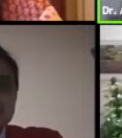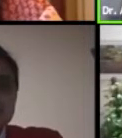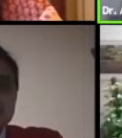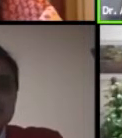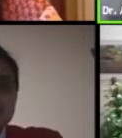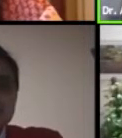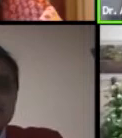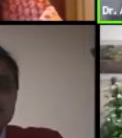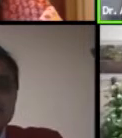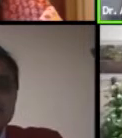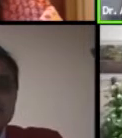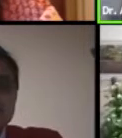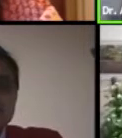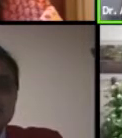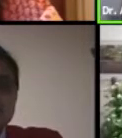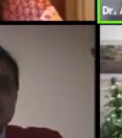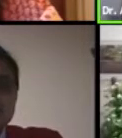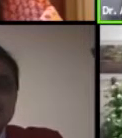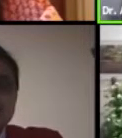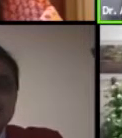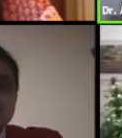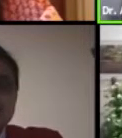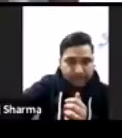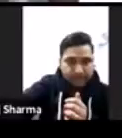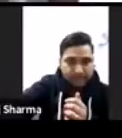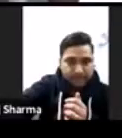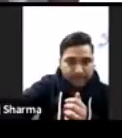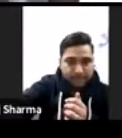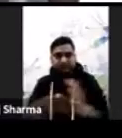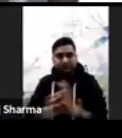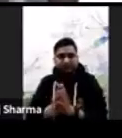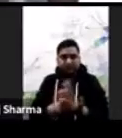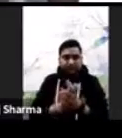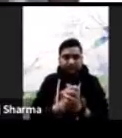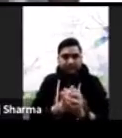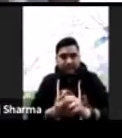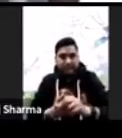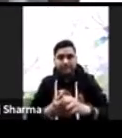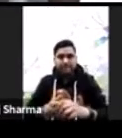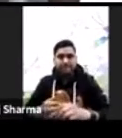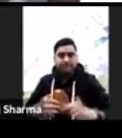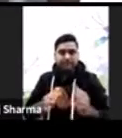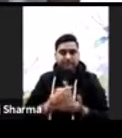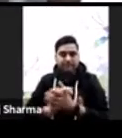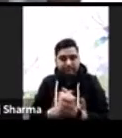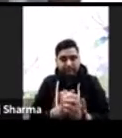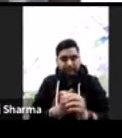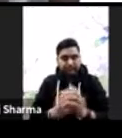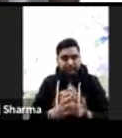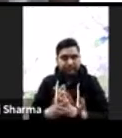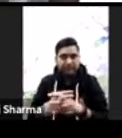especially for, we talk about India and Bharat, rural India, to reach all those people there.